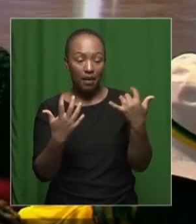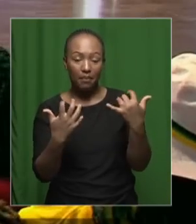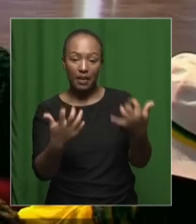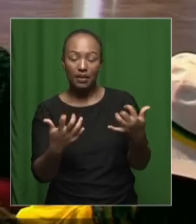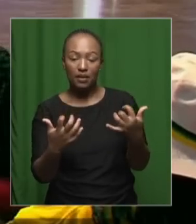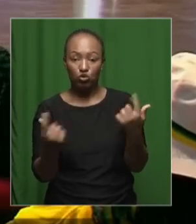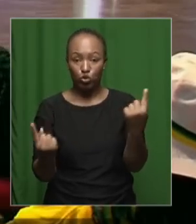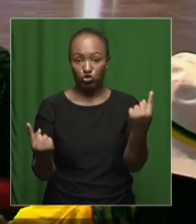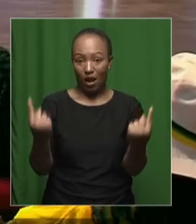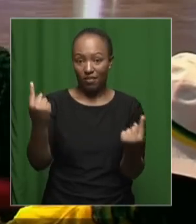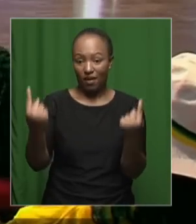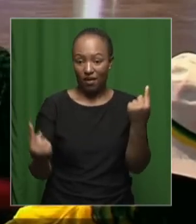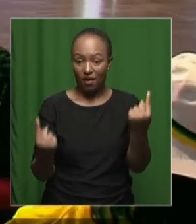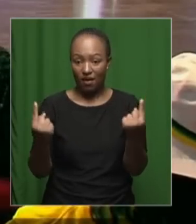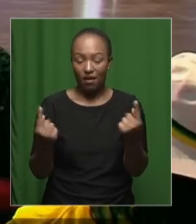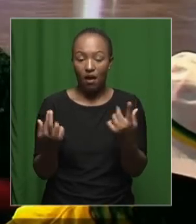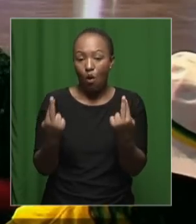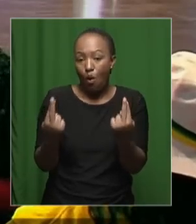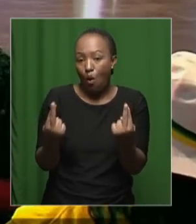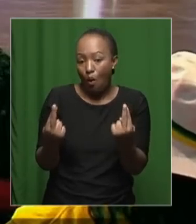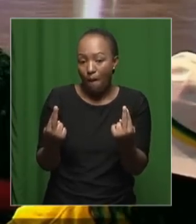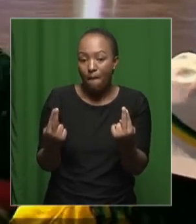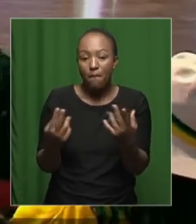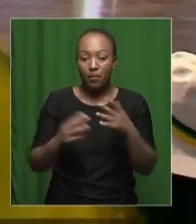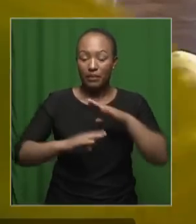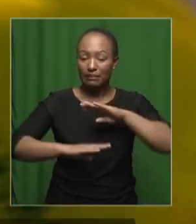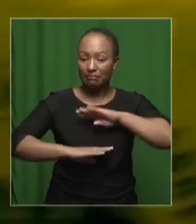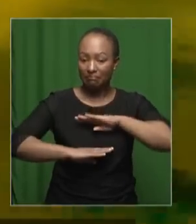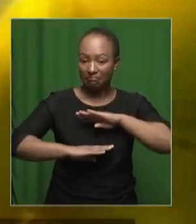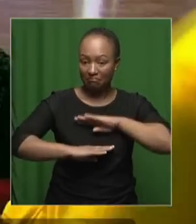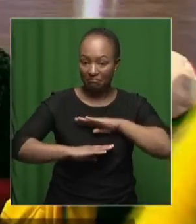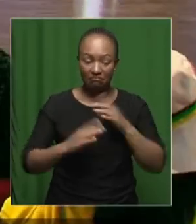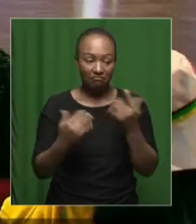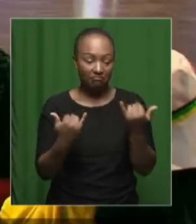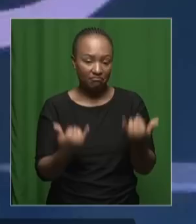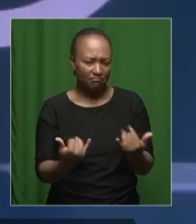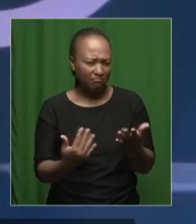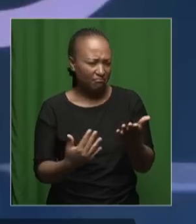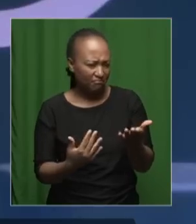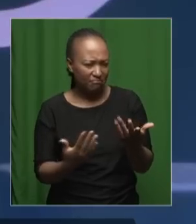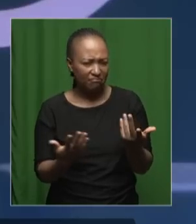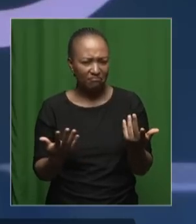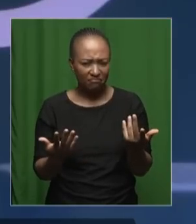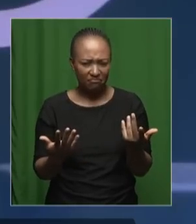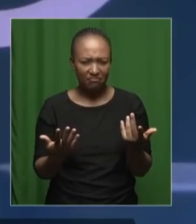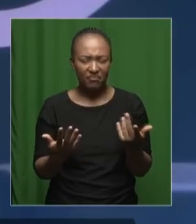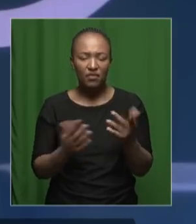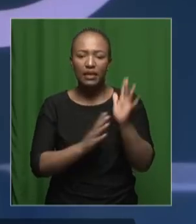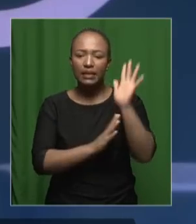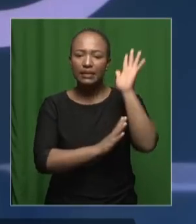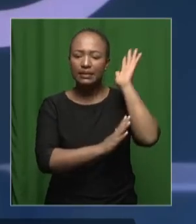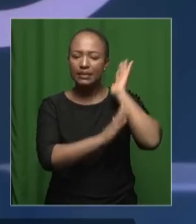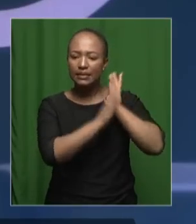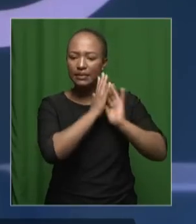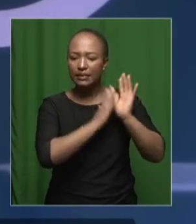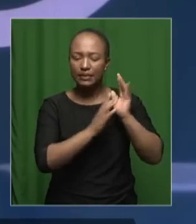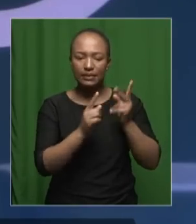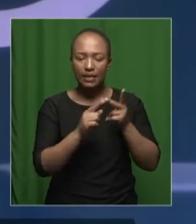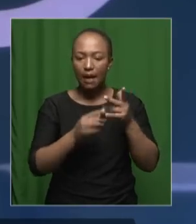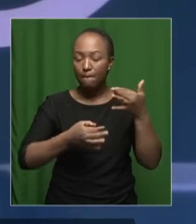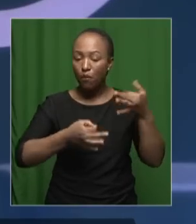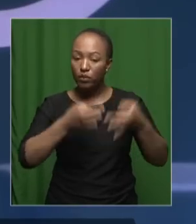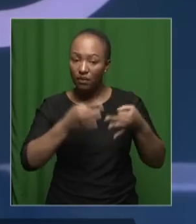each other. Hopefully the answers are satisfactory to some. How do the historical, political,